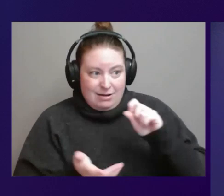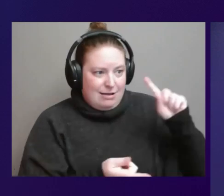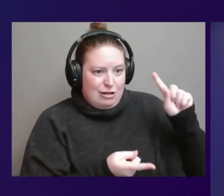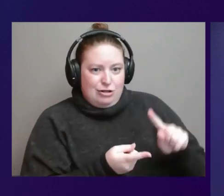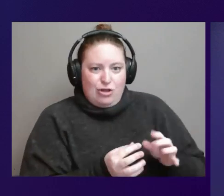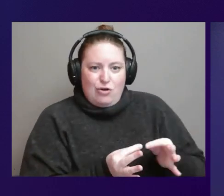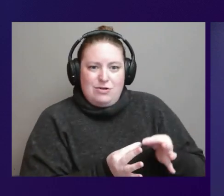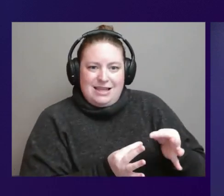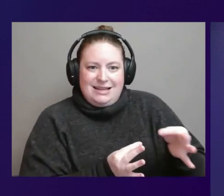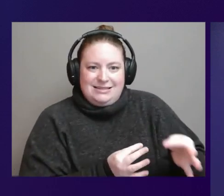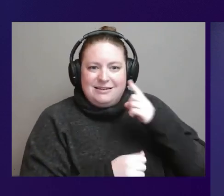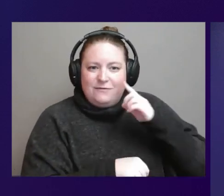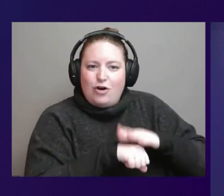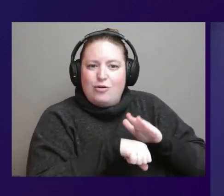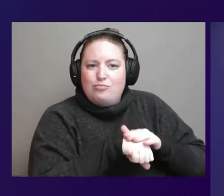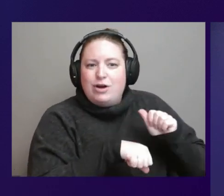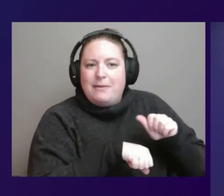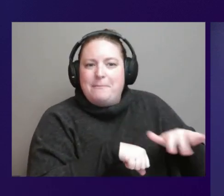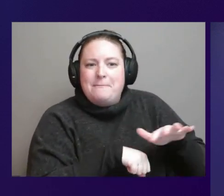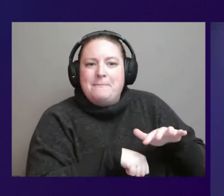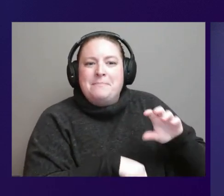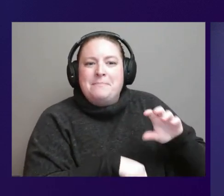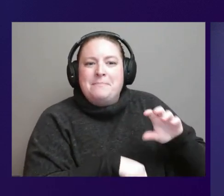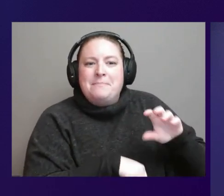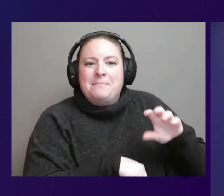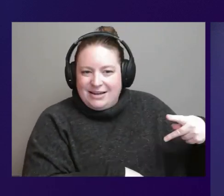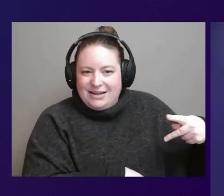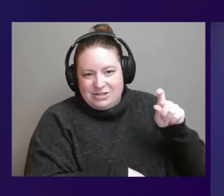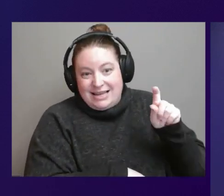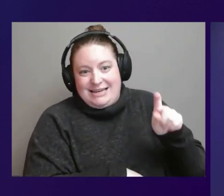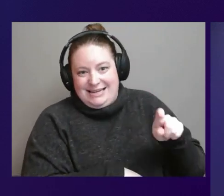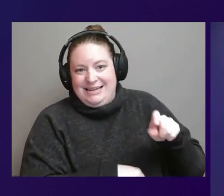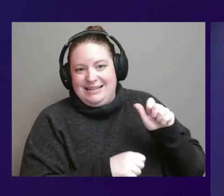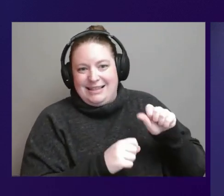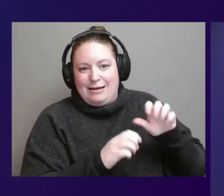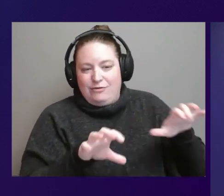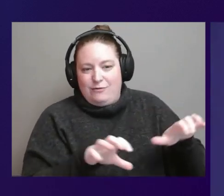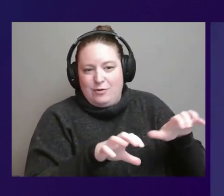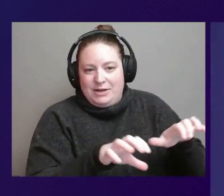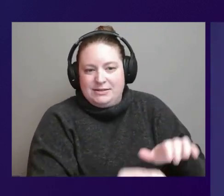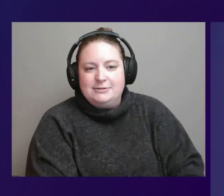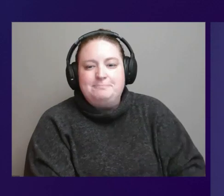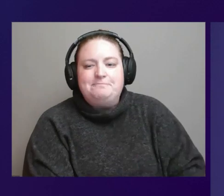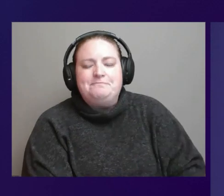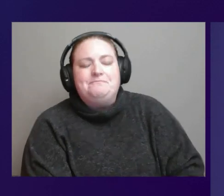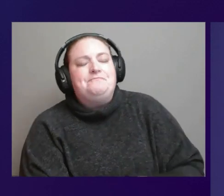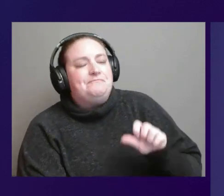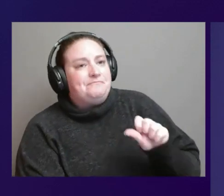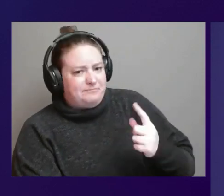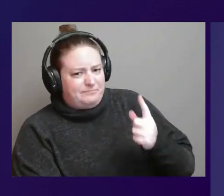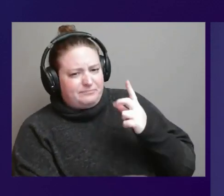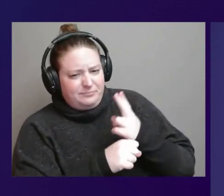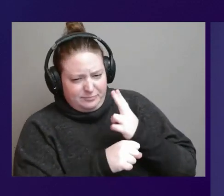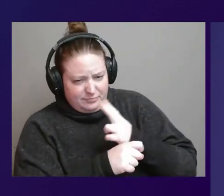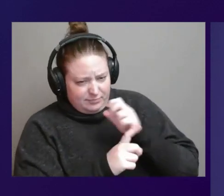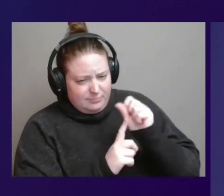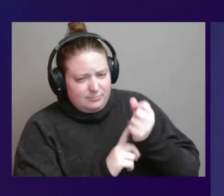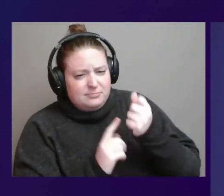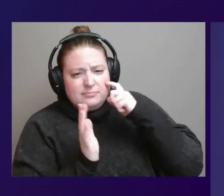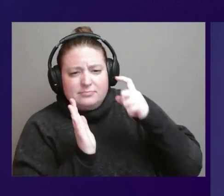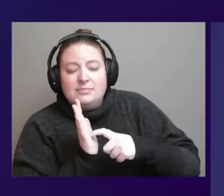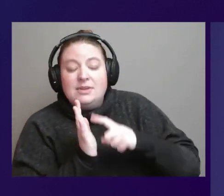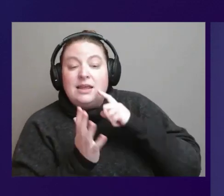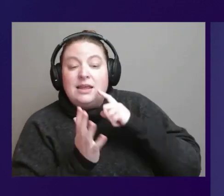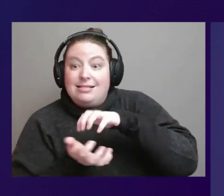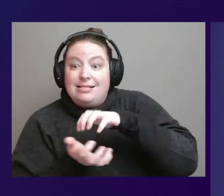those on-prem applications that need that level of performance. Yeah, one of the simplest use cases I've seen people use is whether it's the cloud or on-prem,